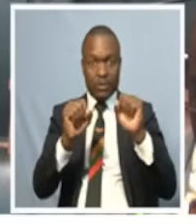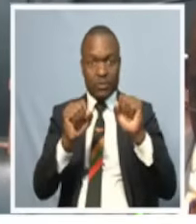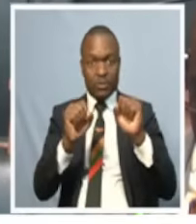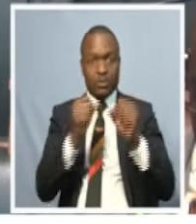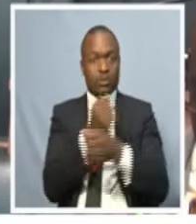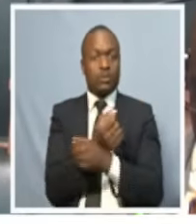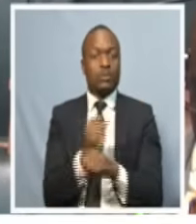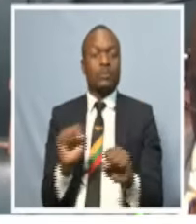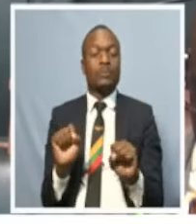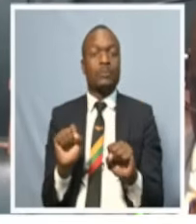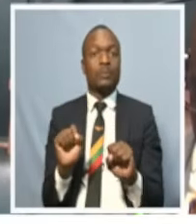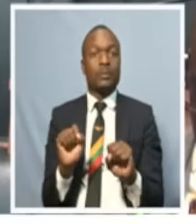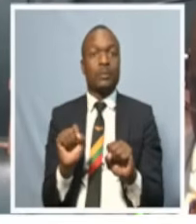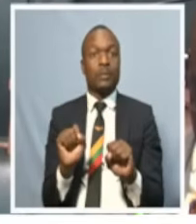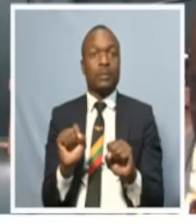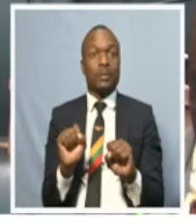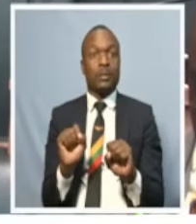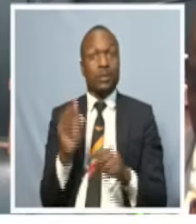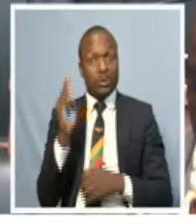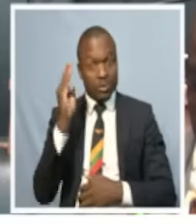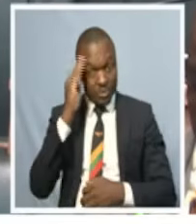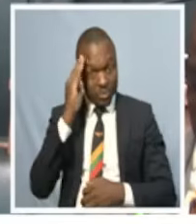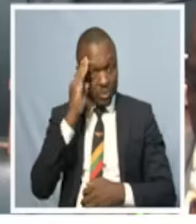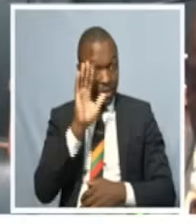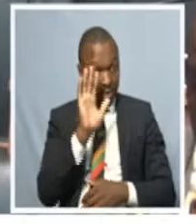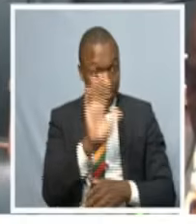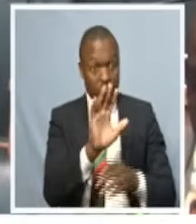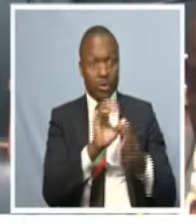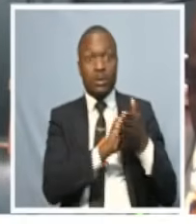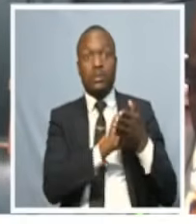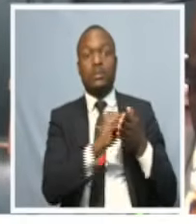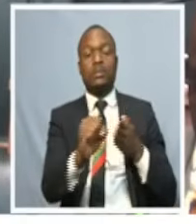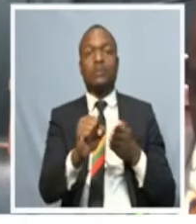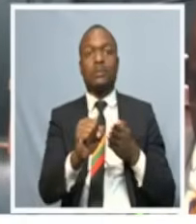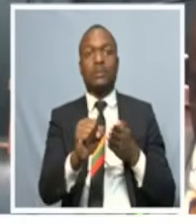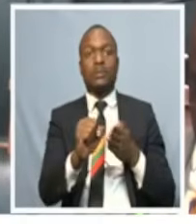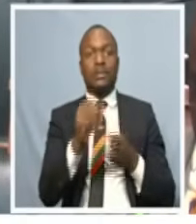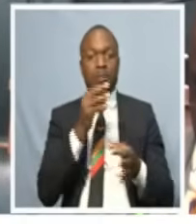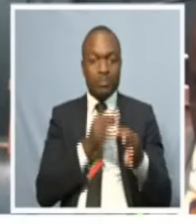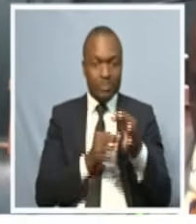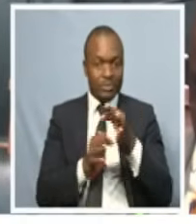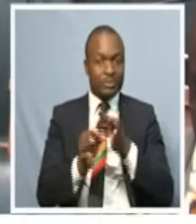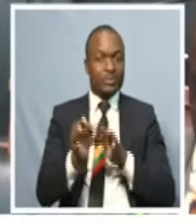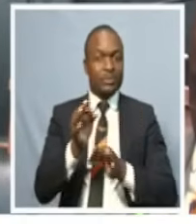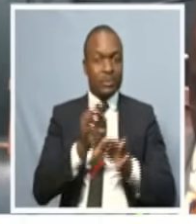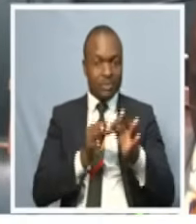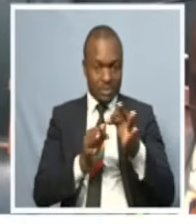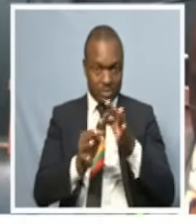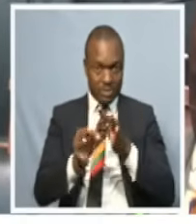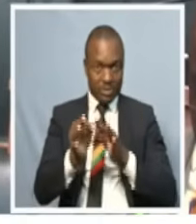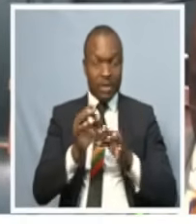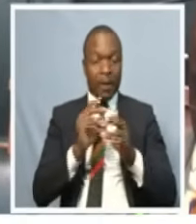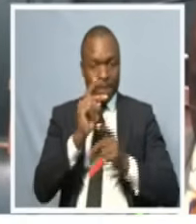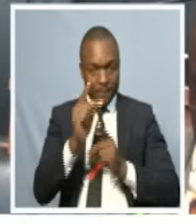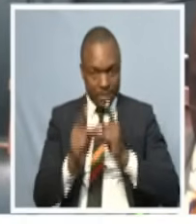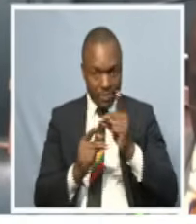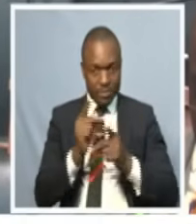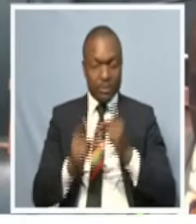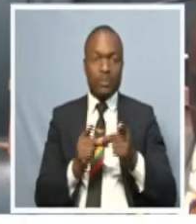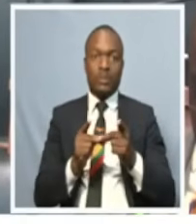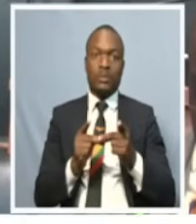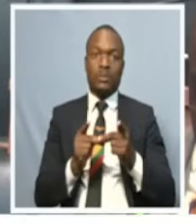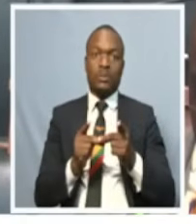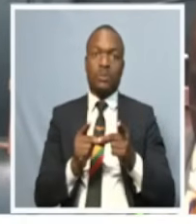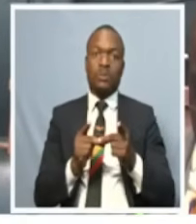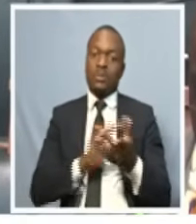to resolve, given that your statement has clarified that the process was